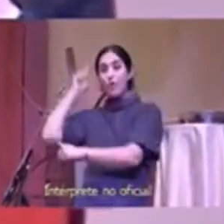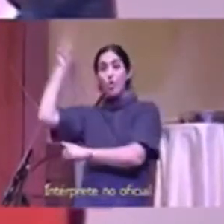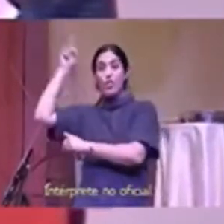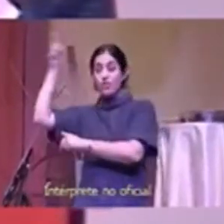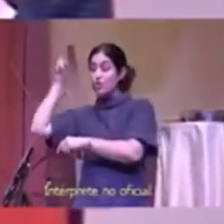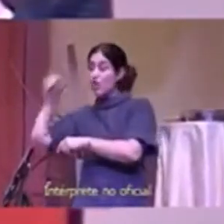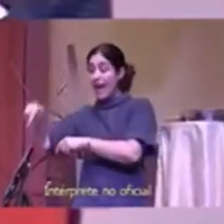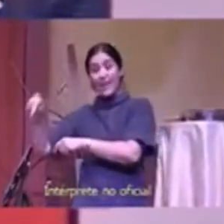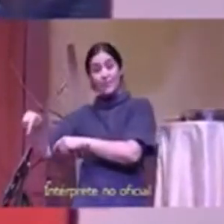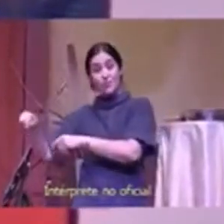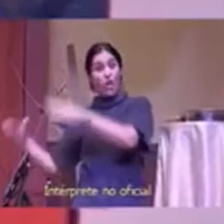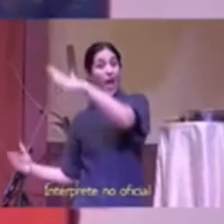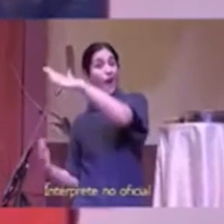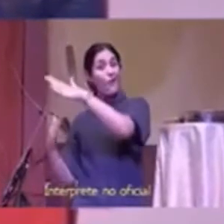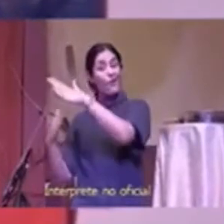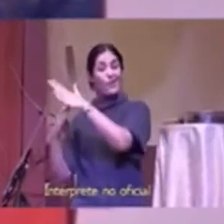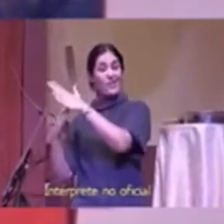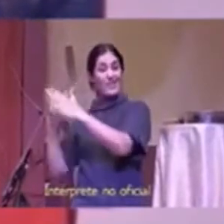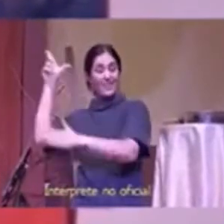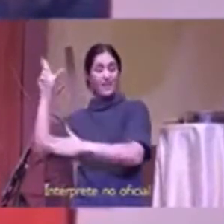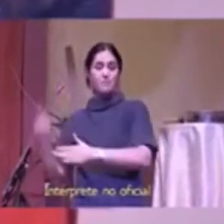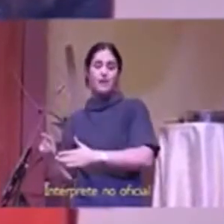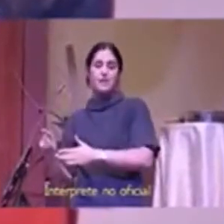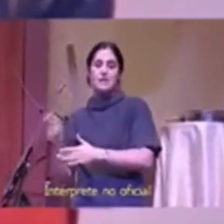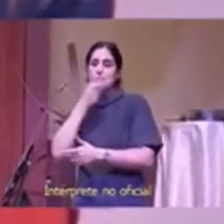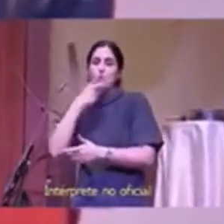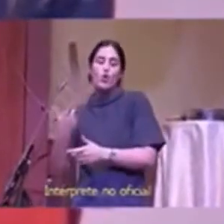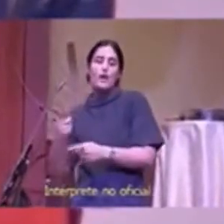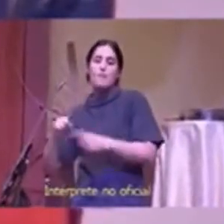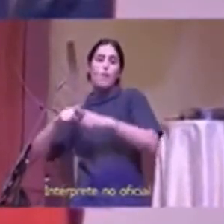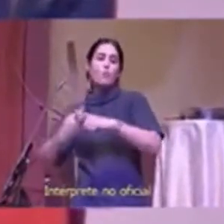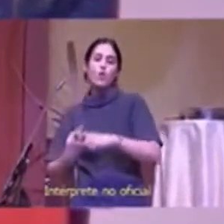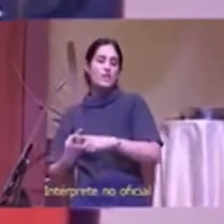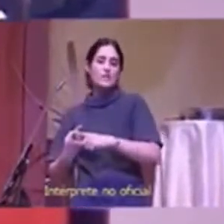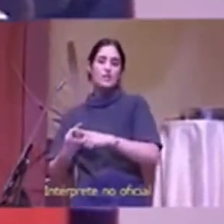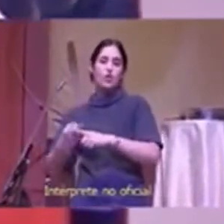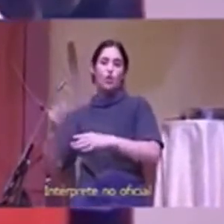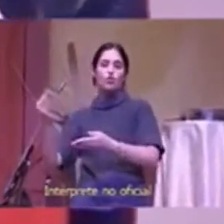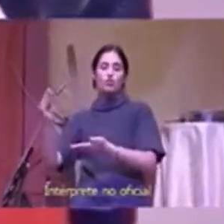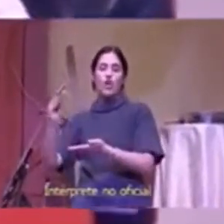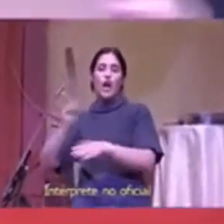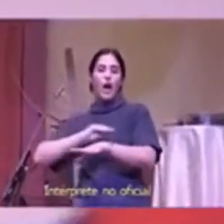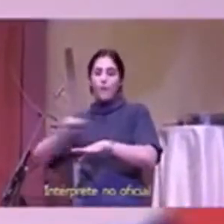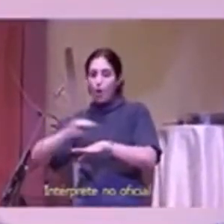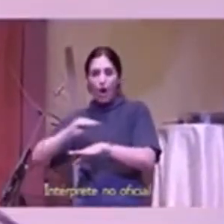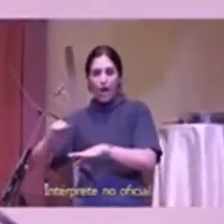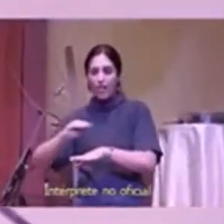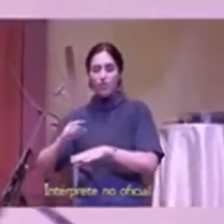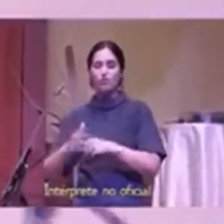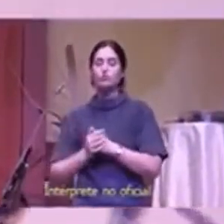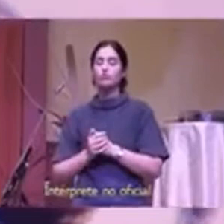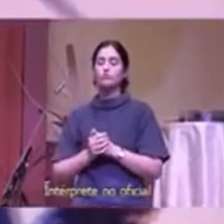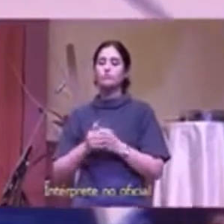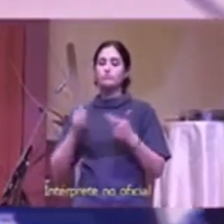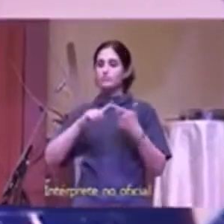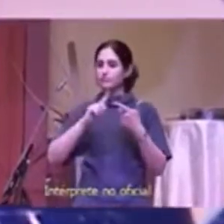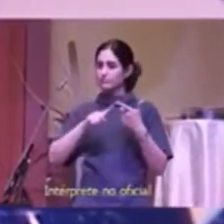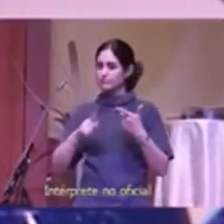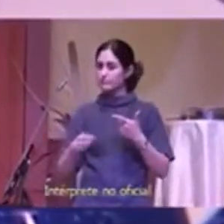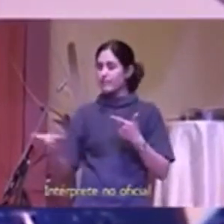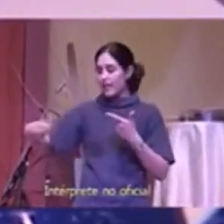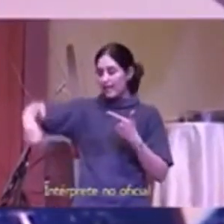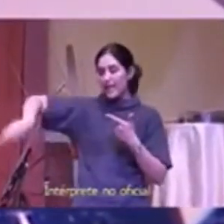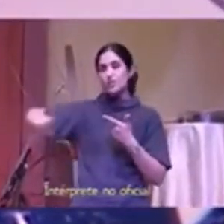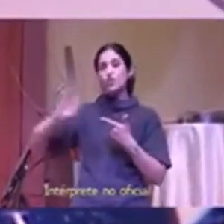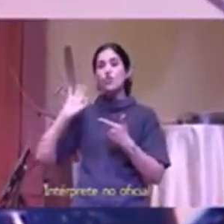empresariales. Politicians. Políticos. Lawyers. Abogados. Who know how to go in and transform this factory. Que